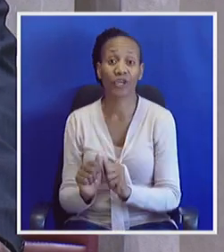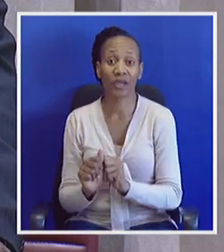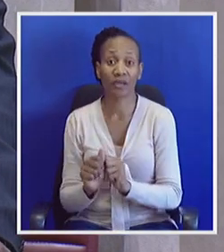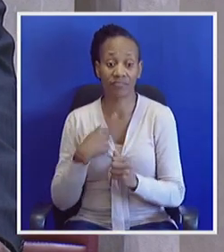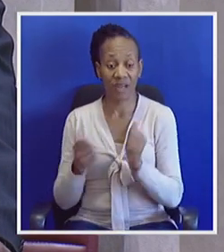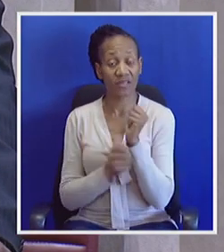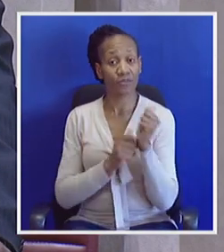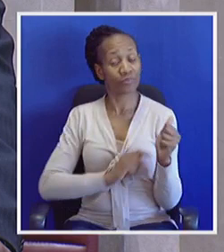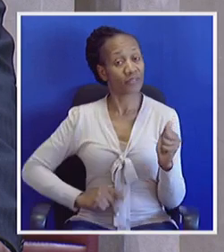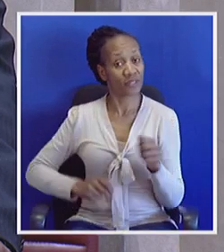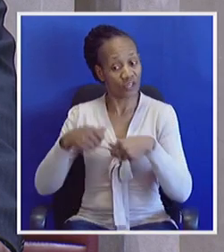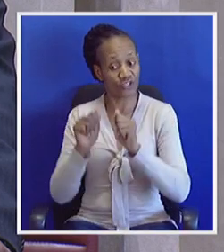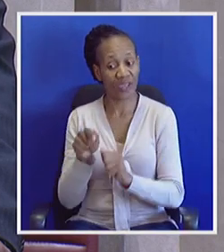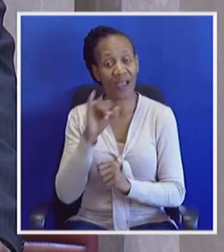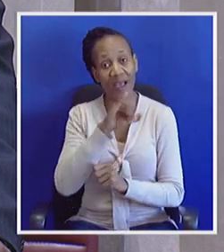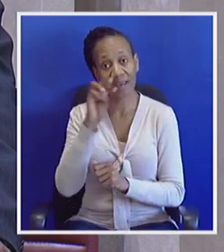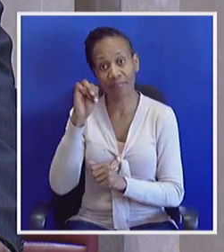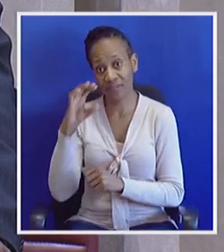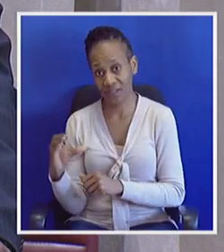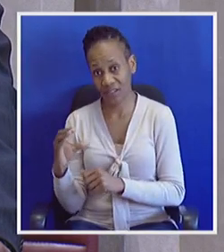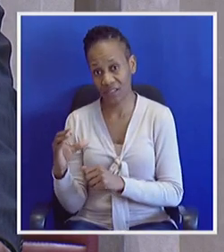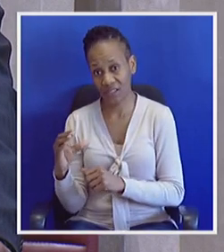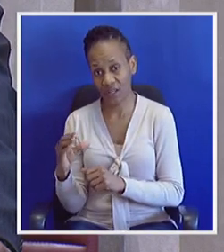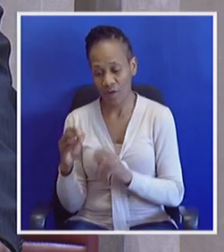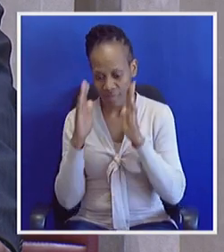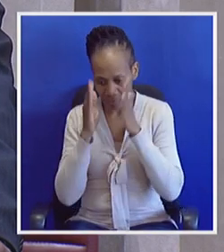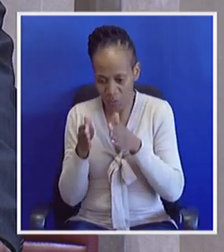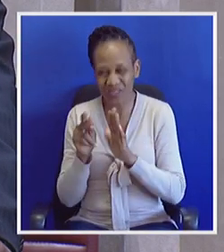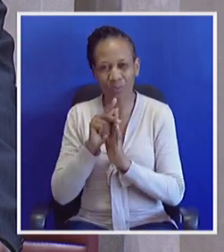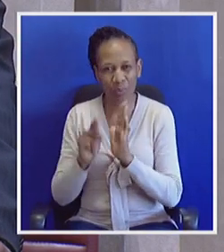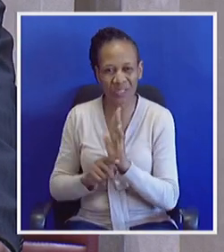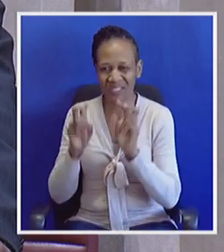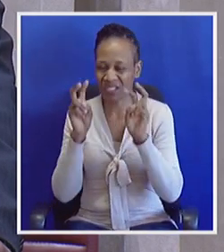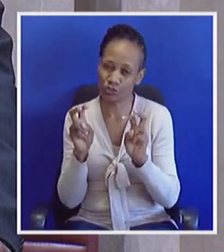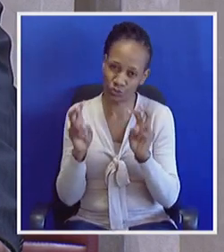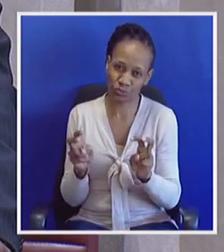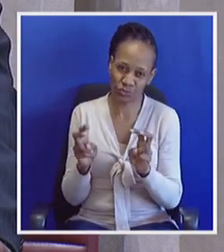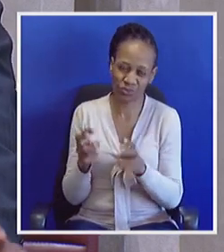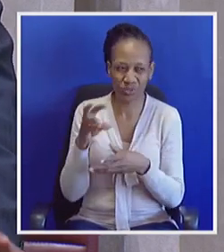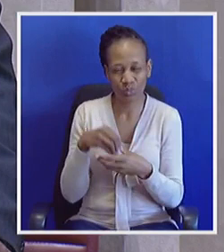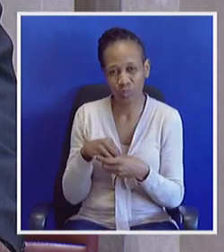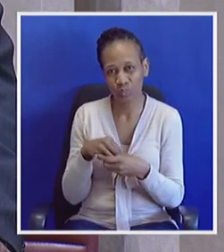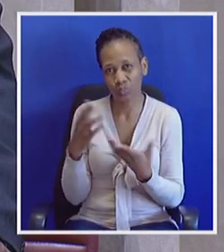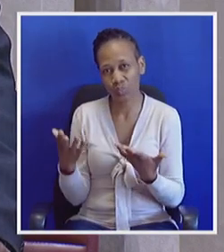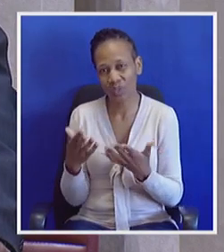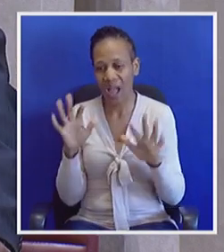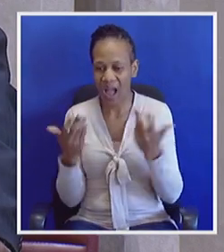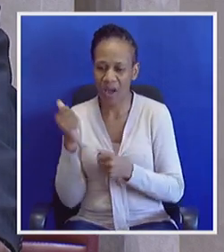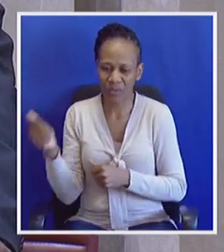president. It deals with broad policy matters that have to do with the